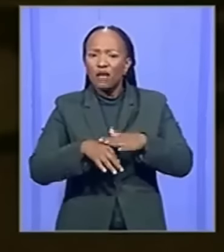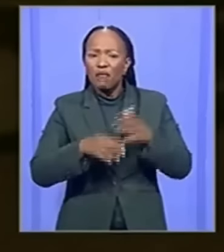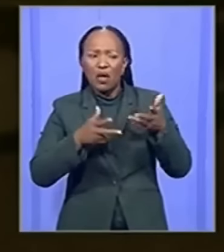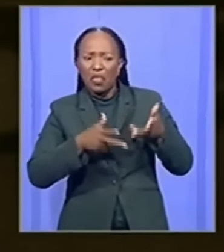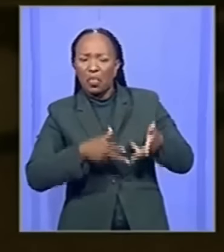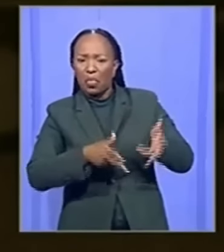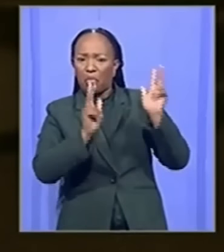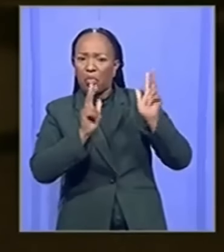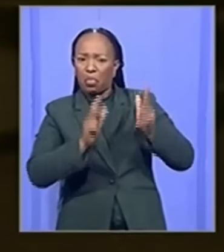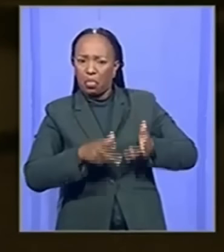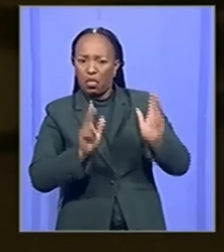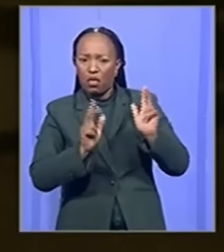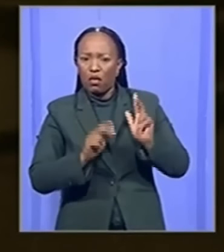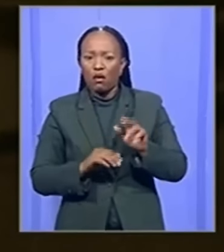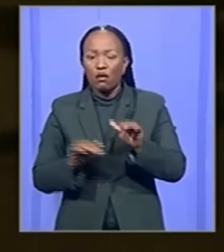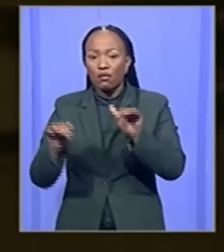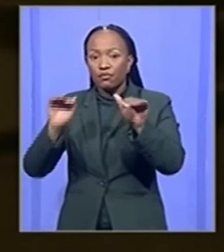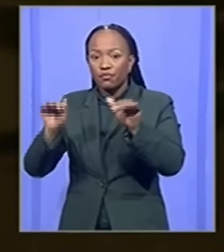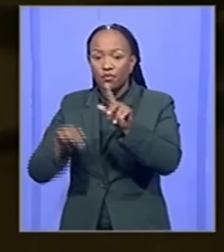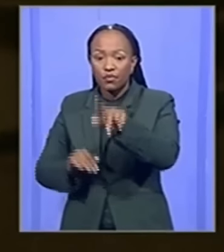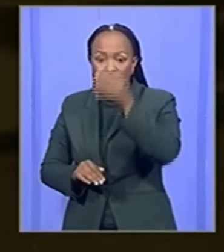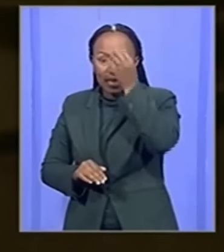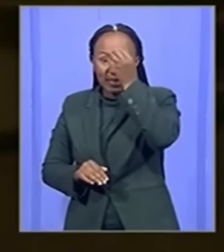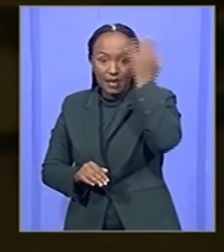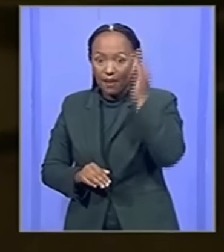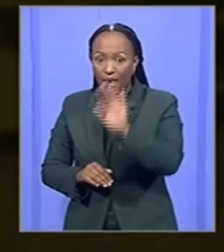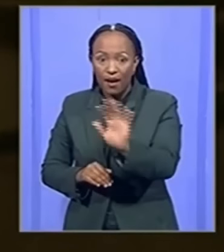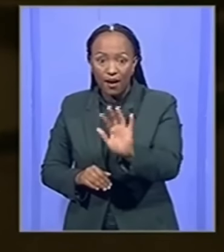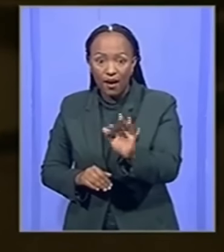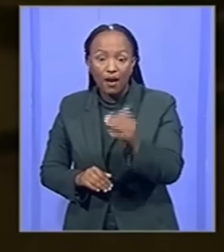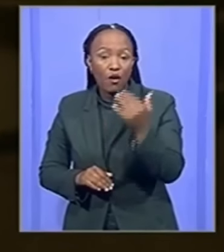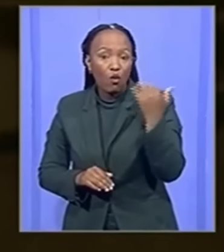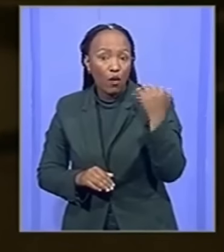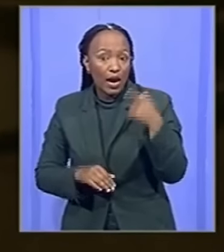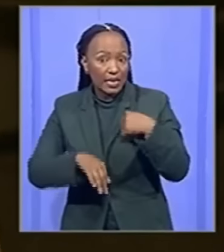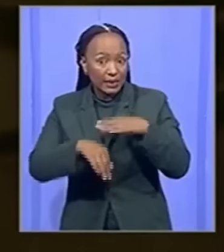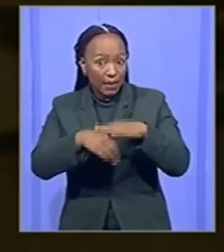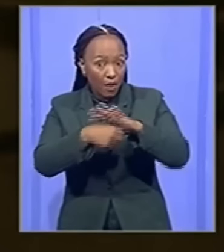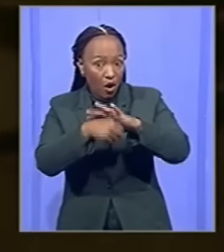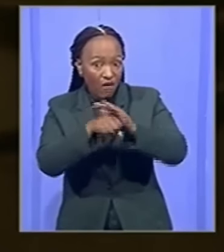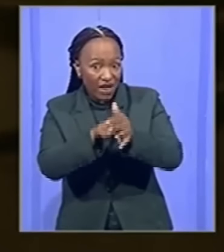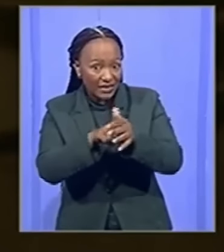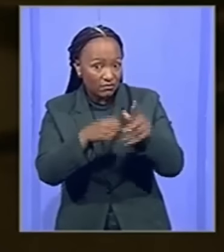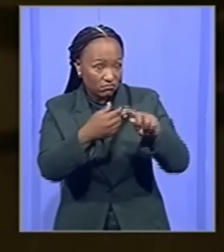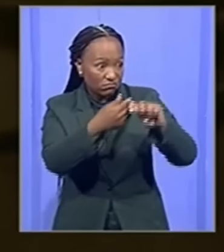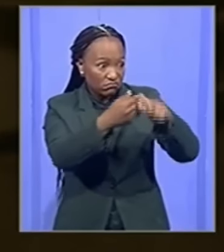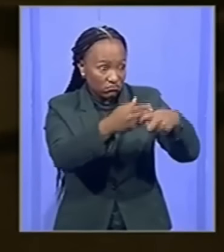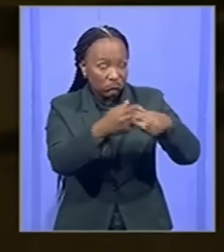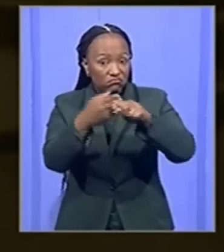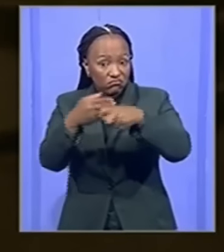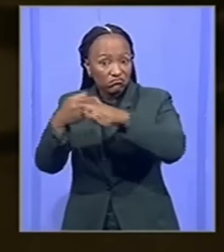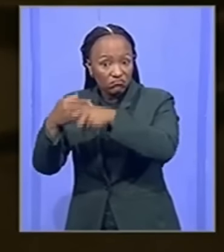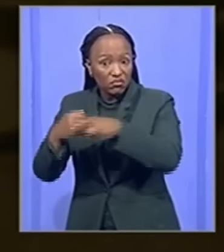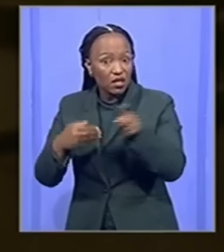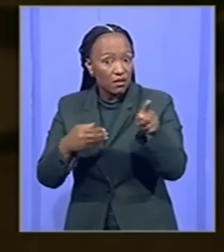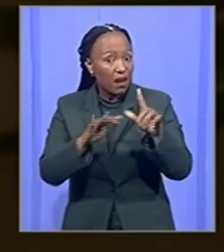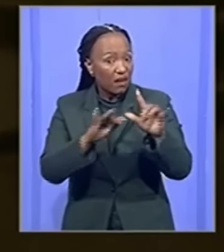Le ska lebala le lena gore be le khieletswe ka nako e le a bolwetši bo bogolo ba COVID ba le tswalletše ka mo metseng ba re le ska tswa ka